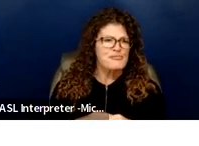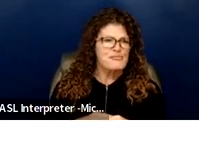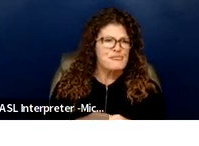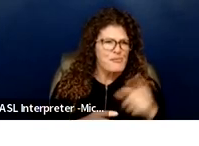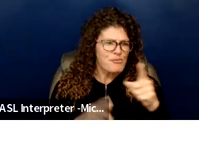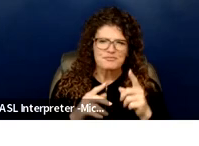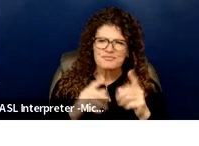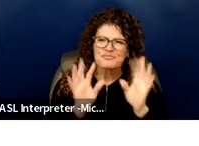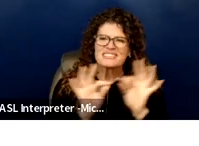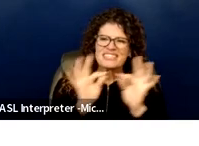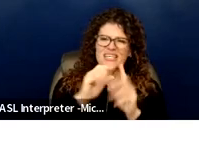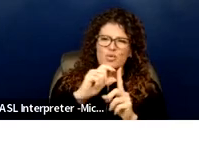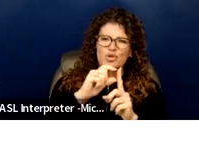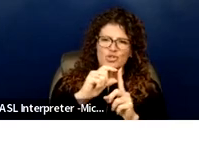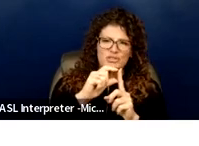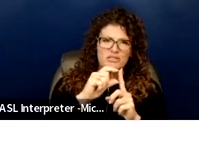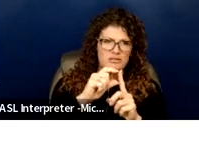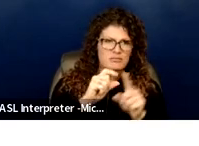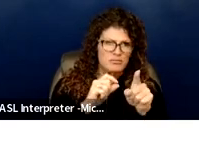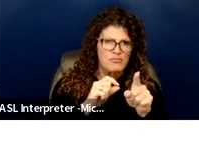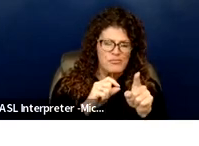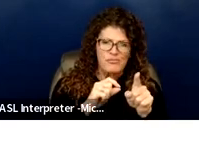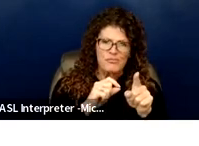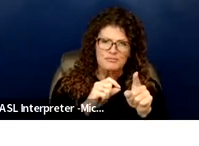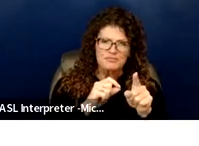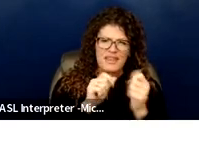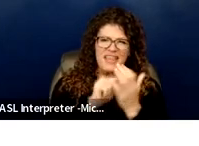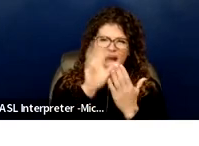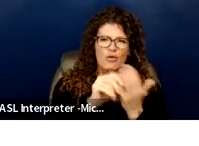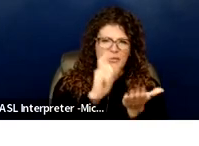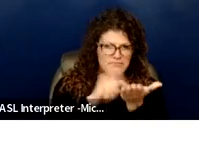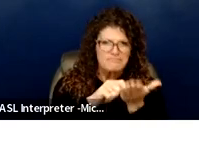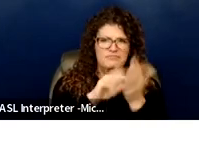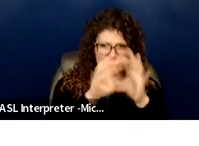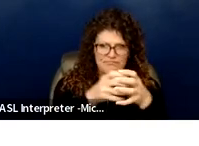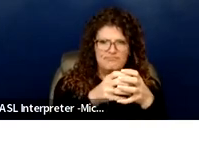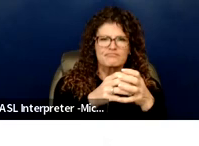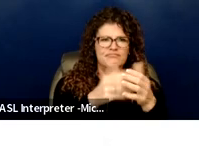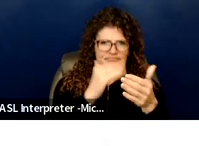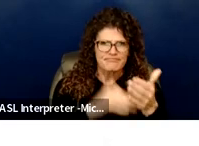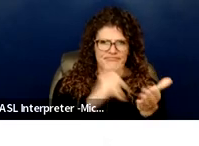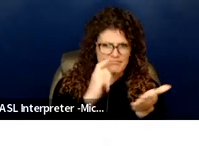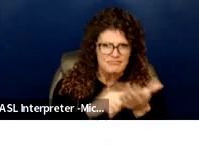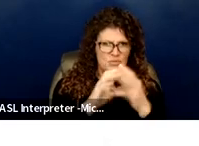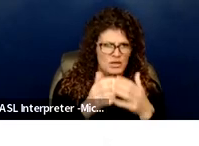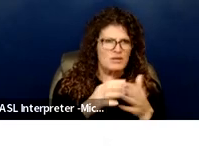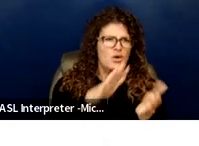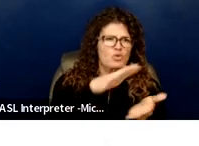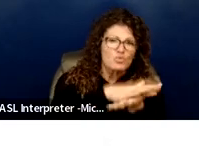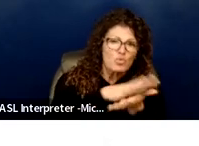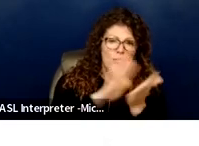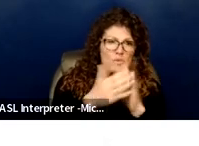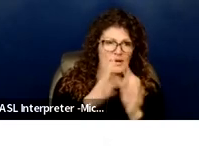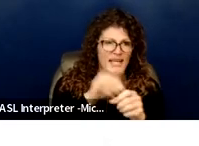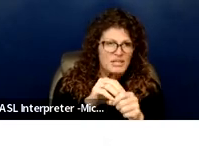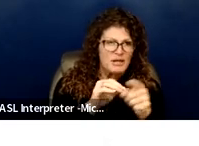words that were pulled out by the algorithm for each of those clusters. So for example, for the school community engagement cluster,